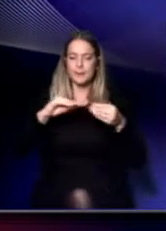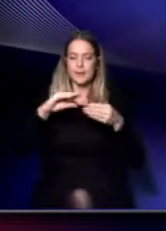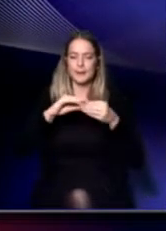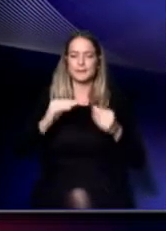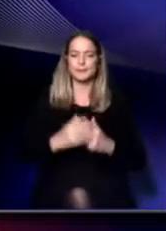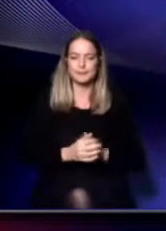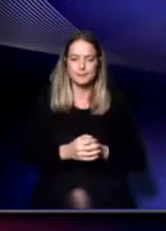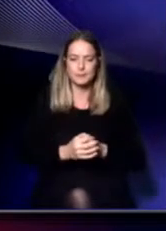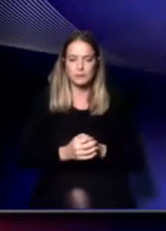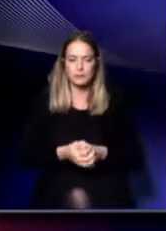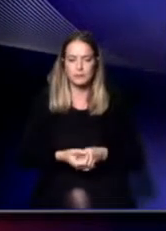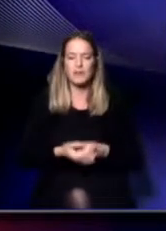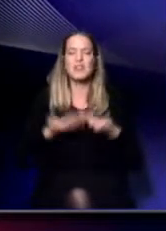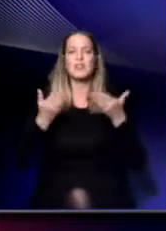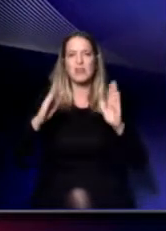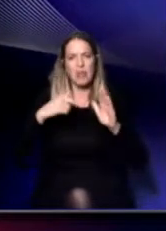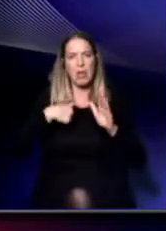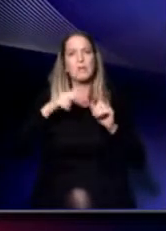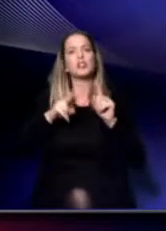Reichman.